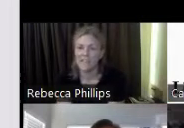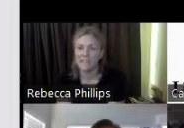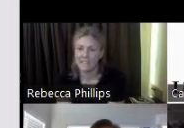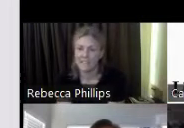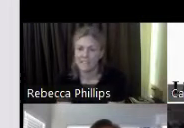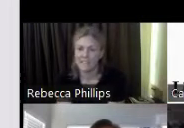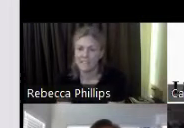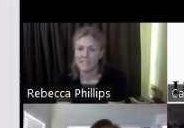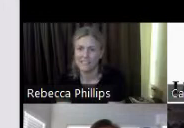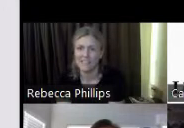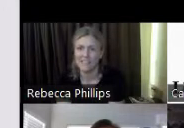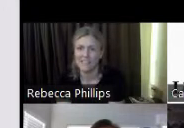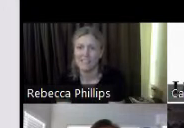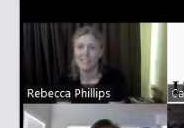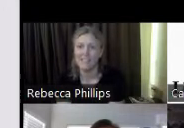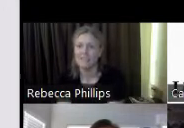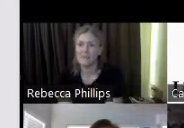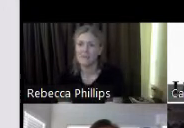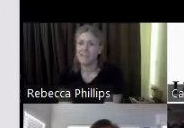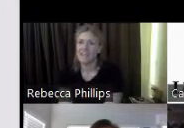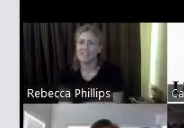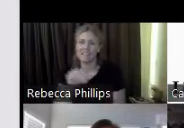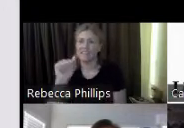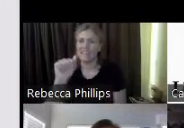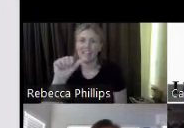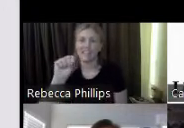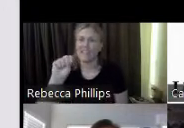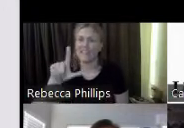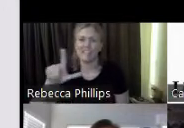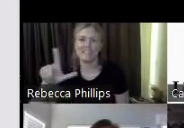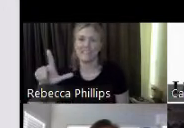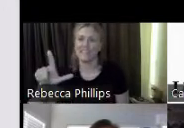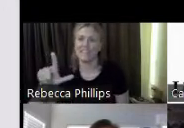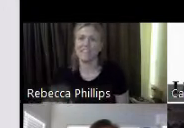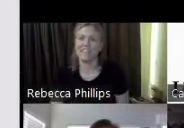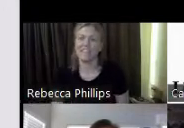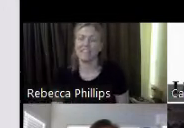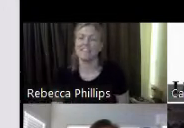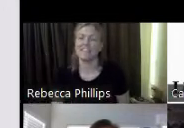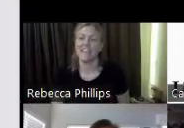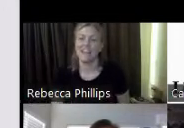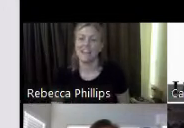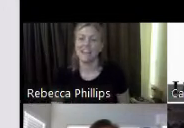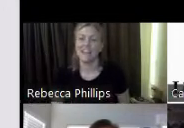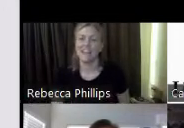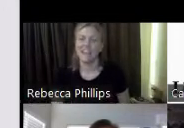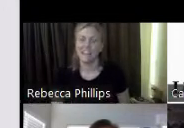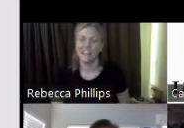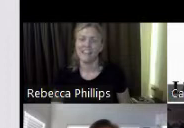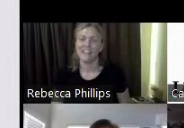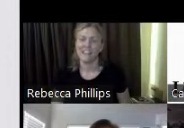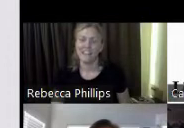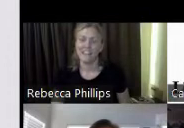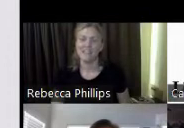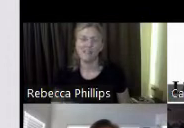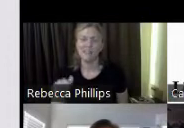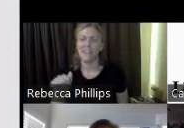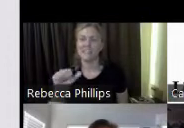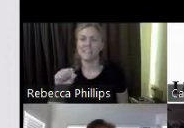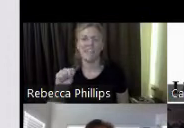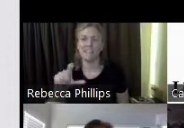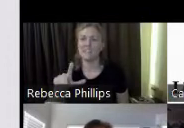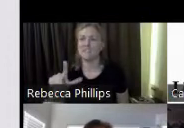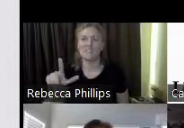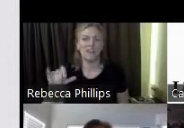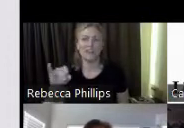signed English. Yes, Yeah. So with I learned it as visual English is Yeah. how I first learned. In yeah, so with